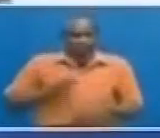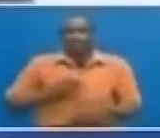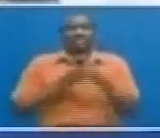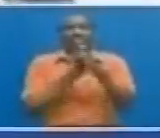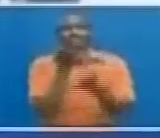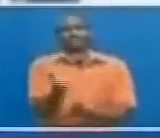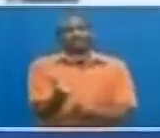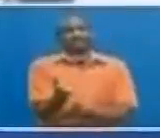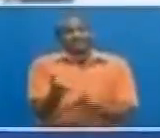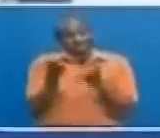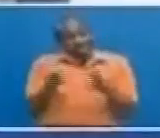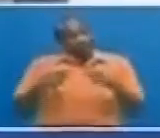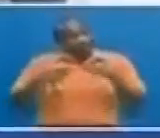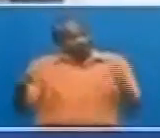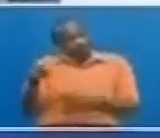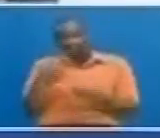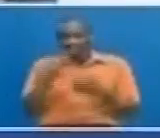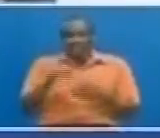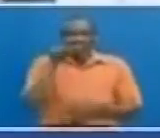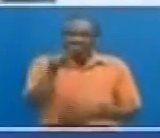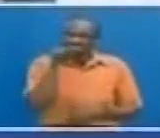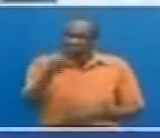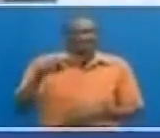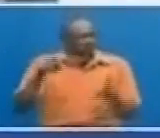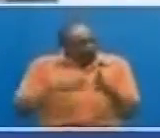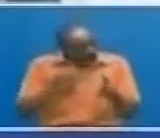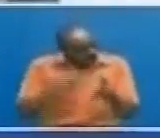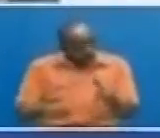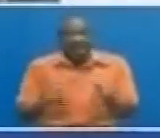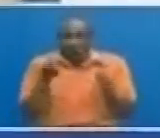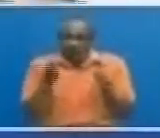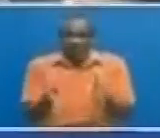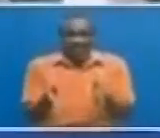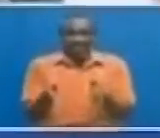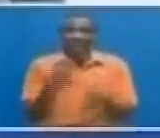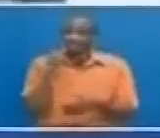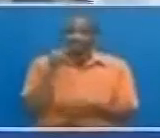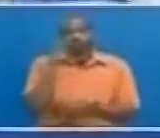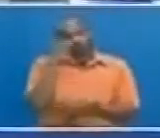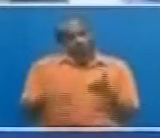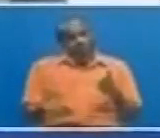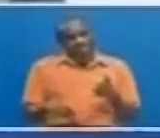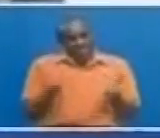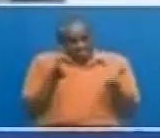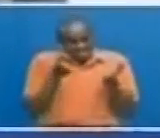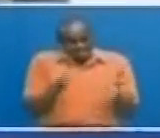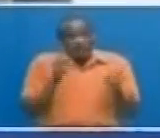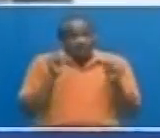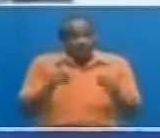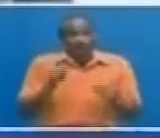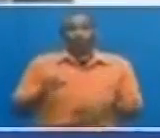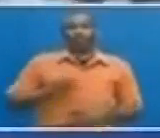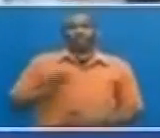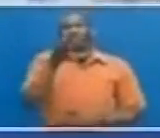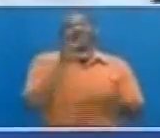Kwa sasa upinzano umeendelea kukashifu hatua hii kiasi cha hata kulaumu ikulu kwa songomingo hii ambayo sasa inapelekea kukosa